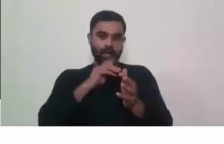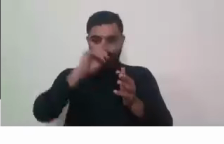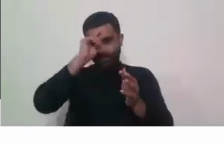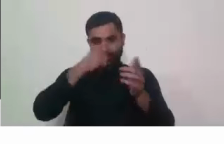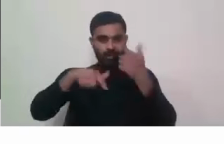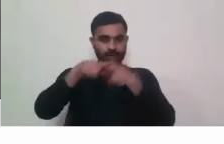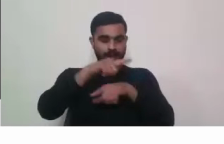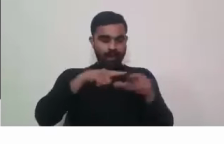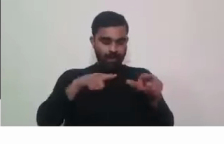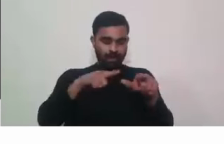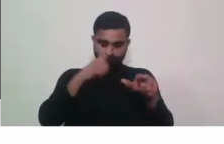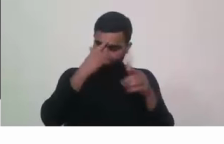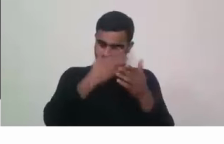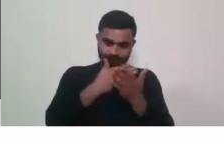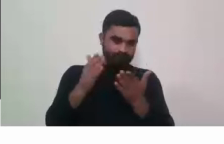language.